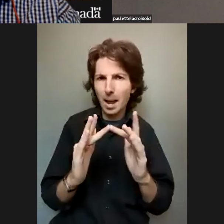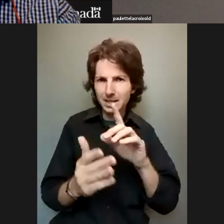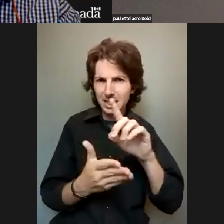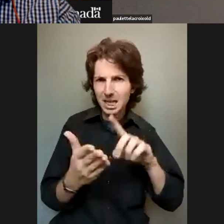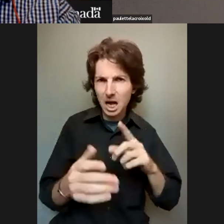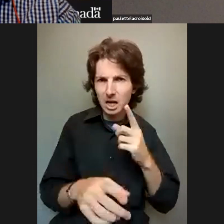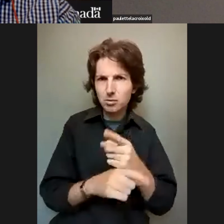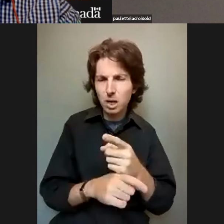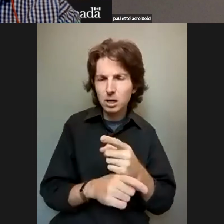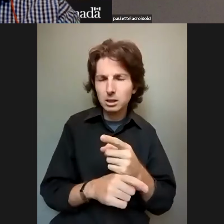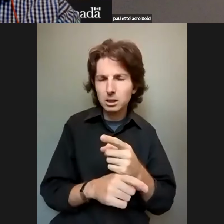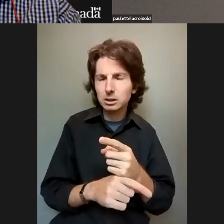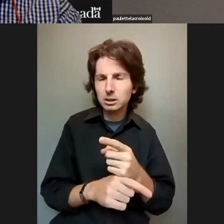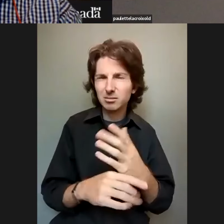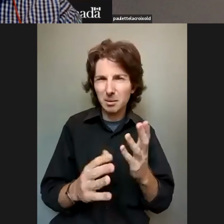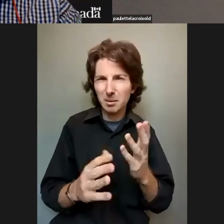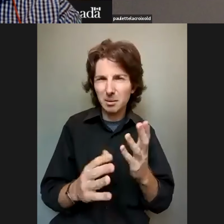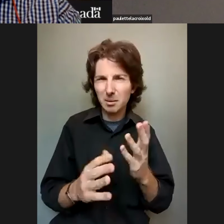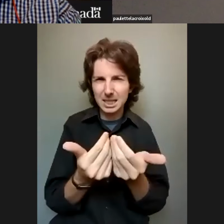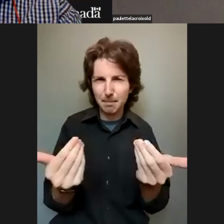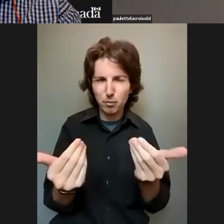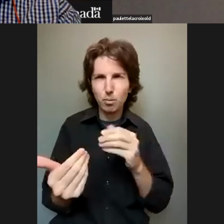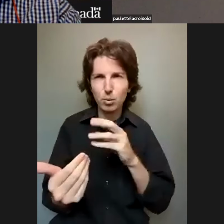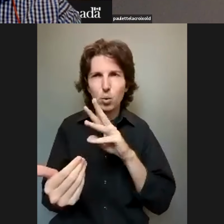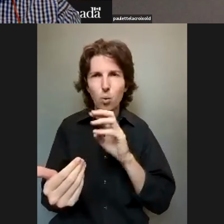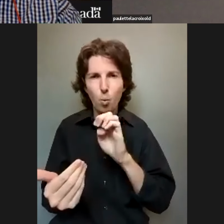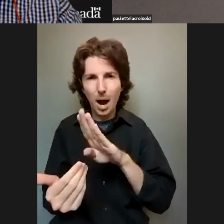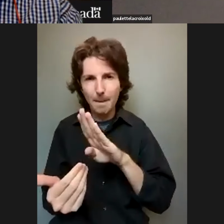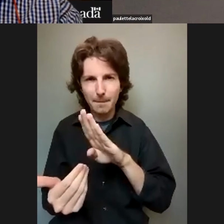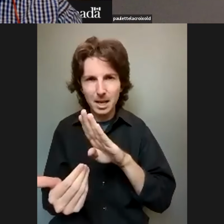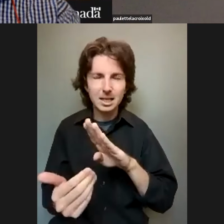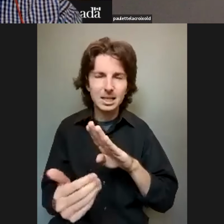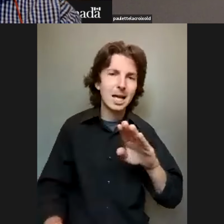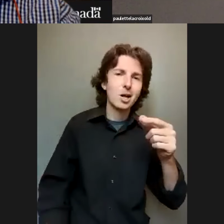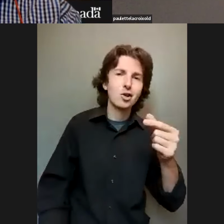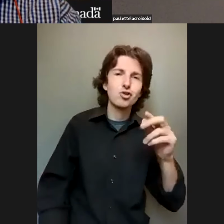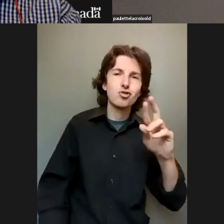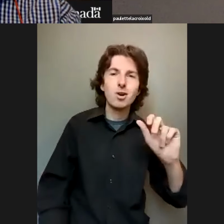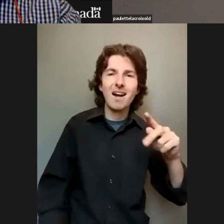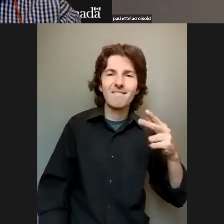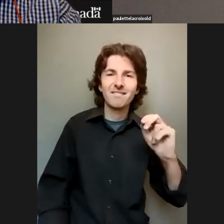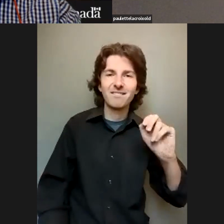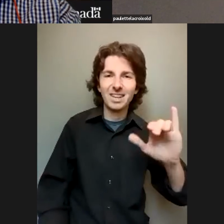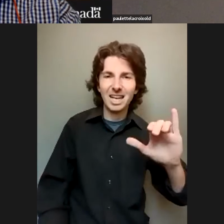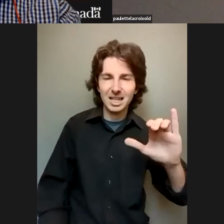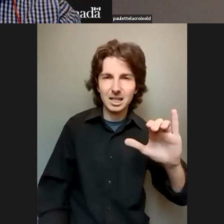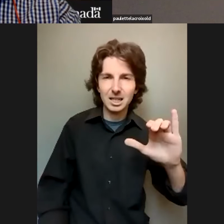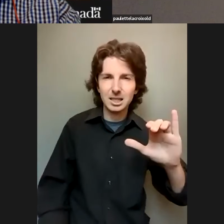if it's a separate stream for print stuff, but you would want to go in there